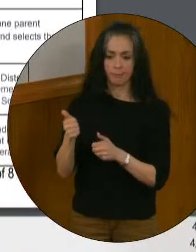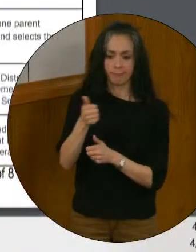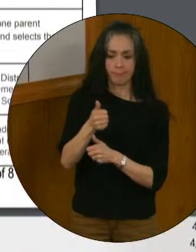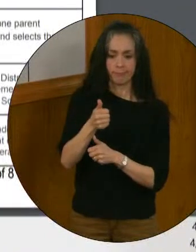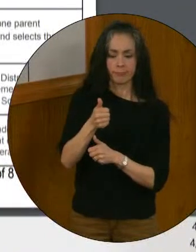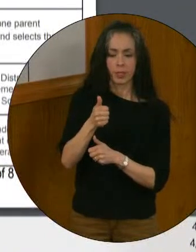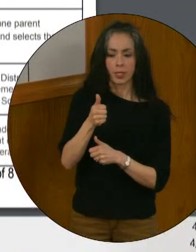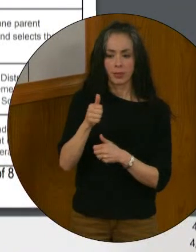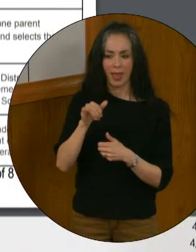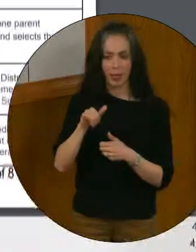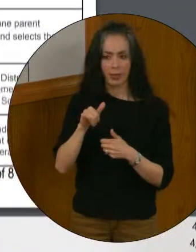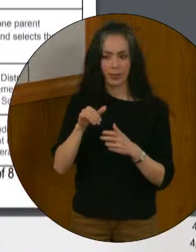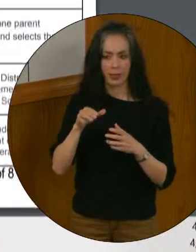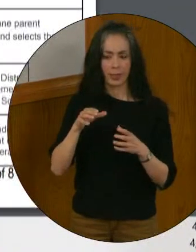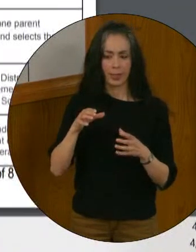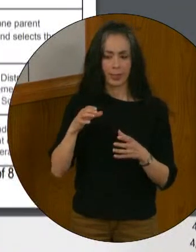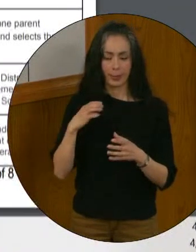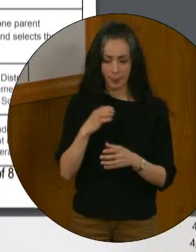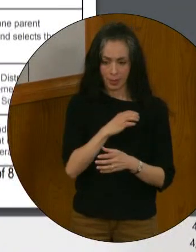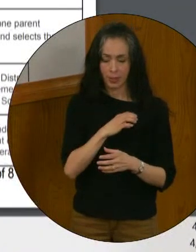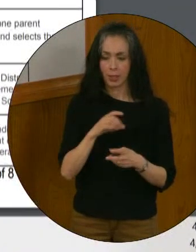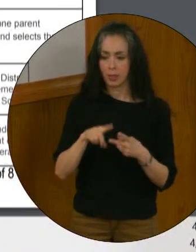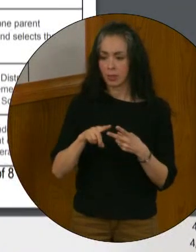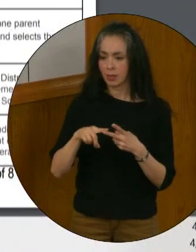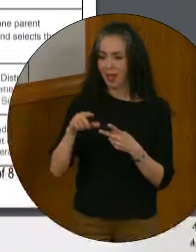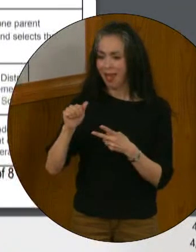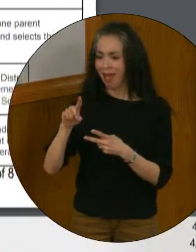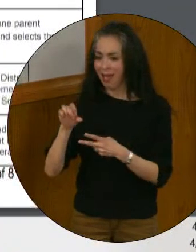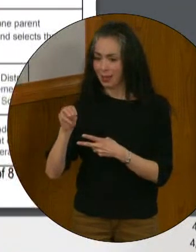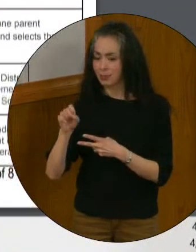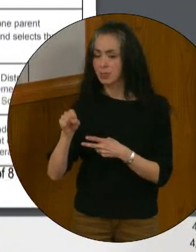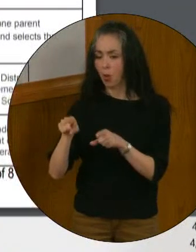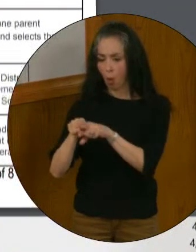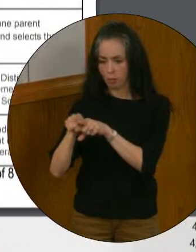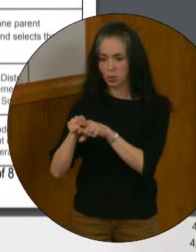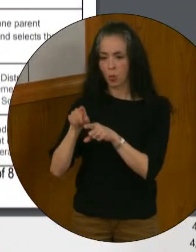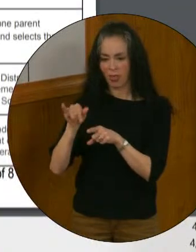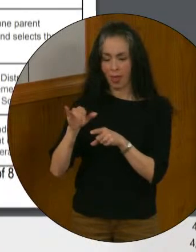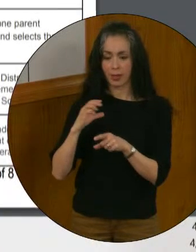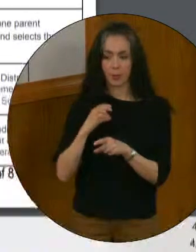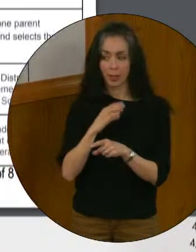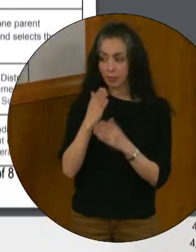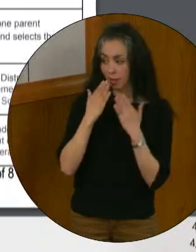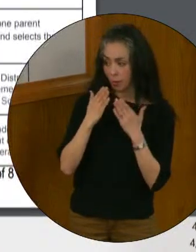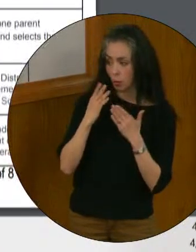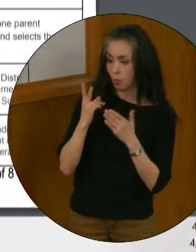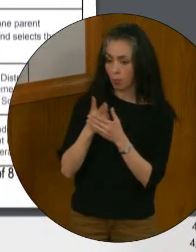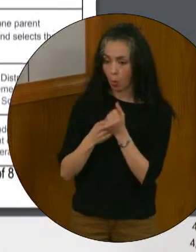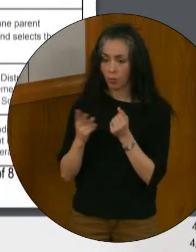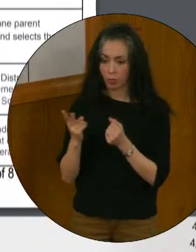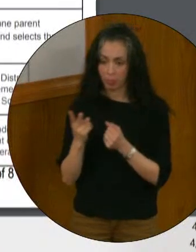with Trustee Bustamante Adams, who serves on the committee as well. Thank you both for your service on that end.